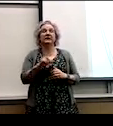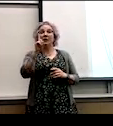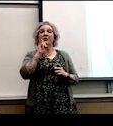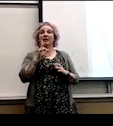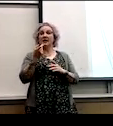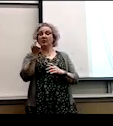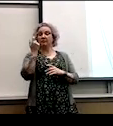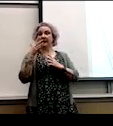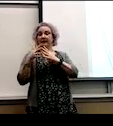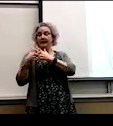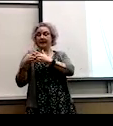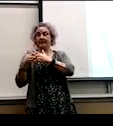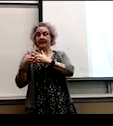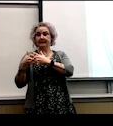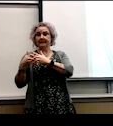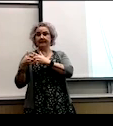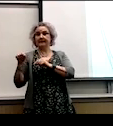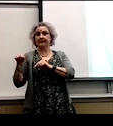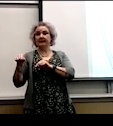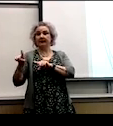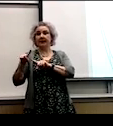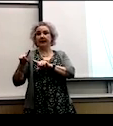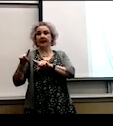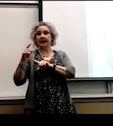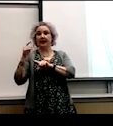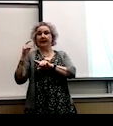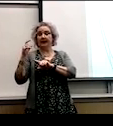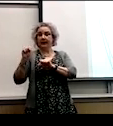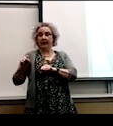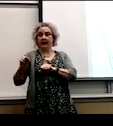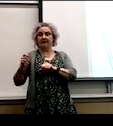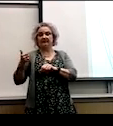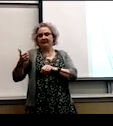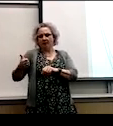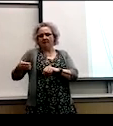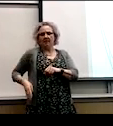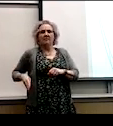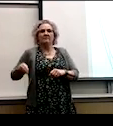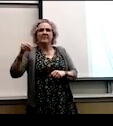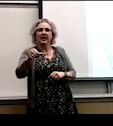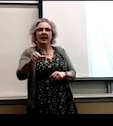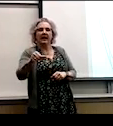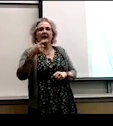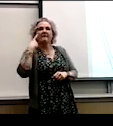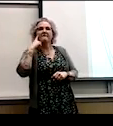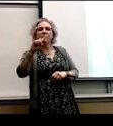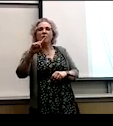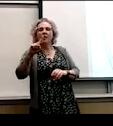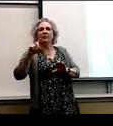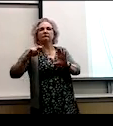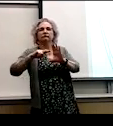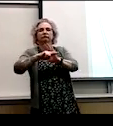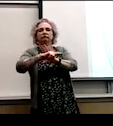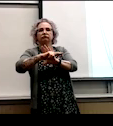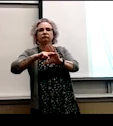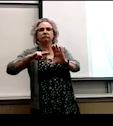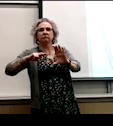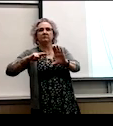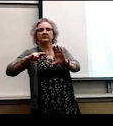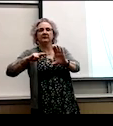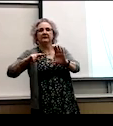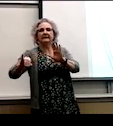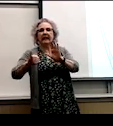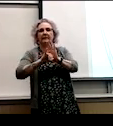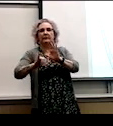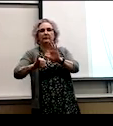there, might pay for an amyloid PET scan to diagnose them. Oh yes, this is the mild cognitive impairment of the